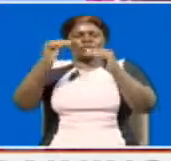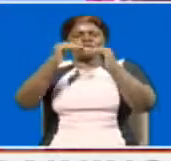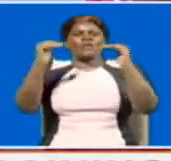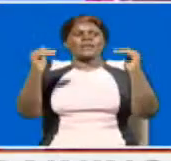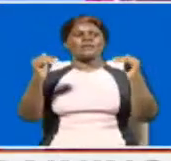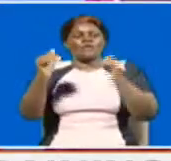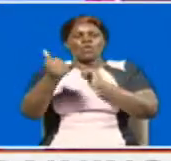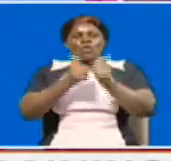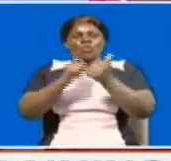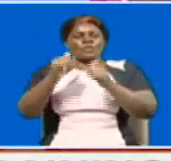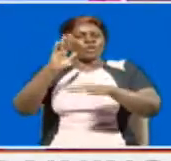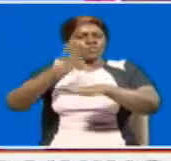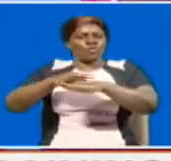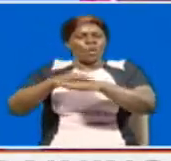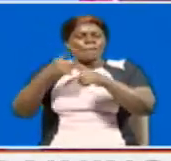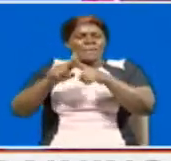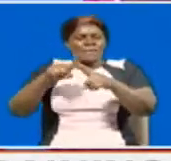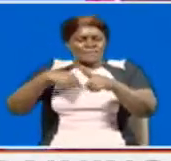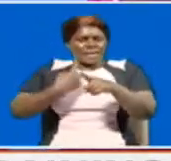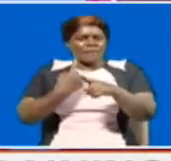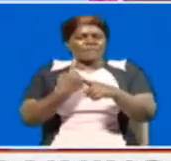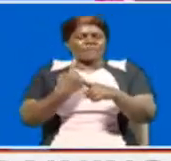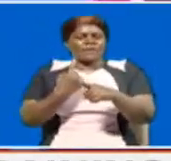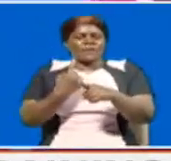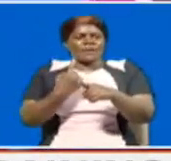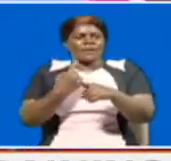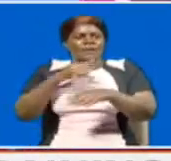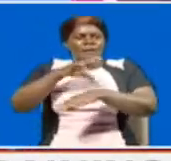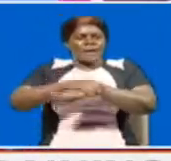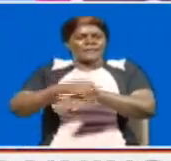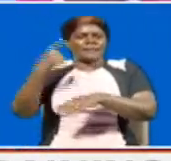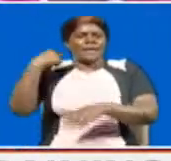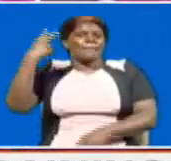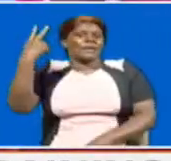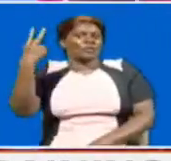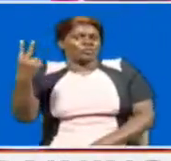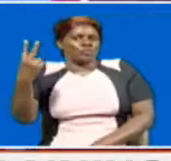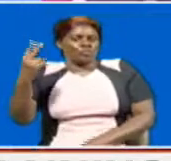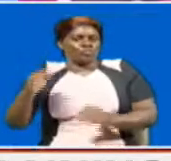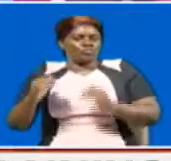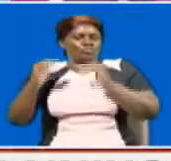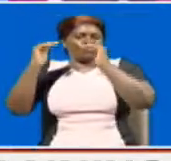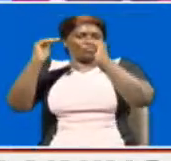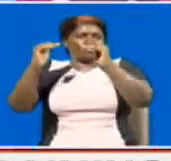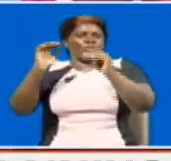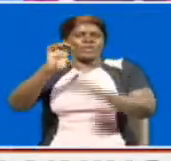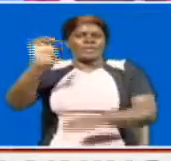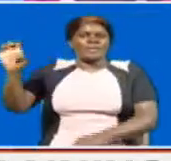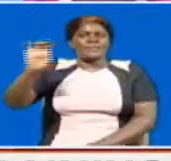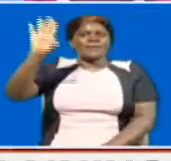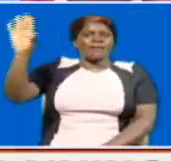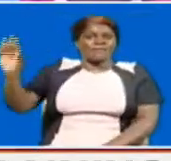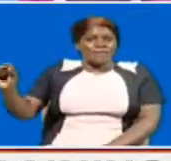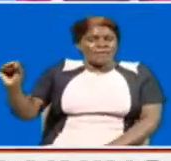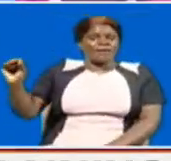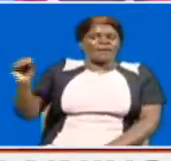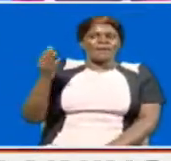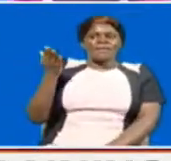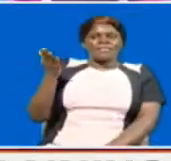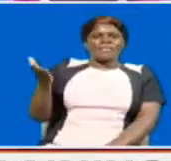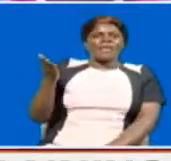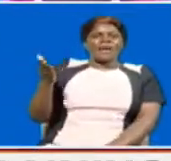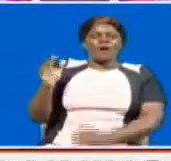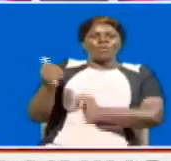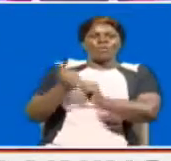were competitive, but we managed to become number two. So we proceeded to East Africa, where